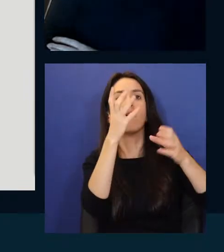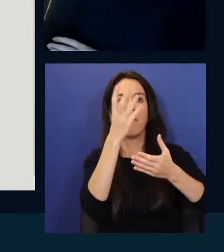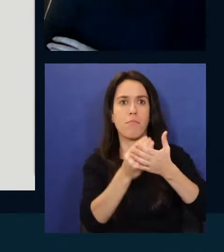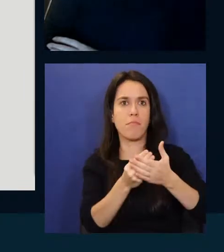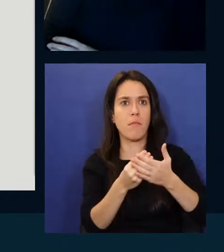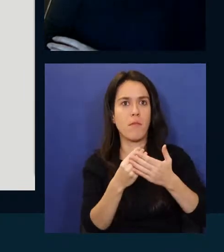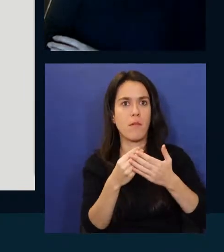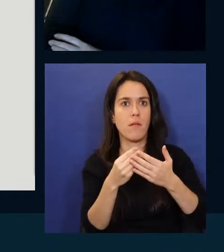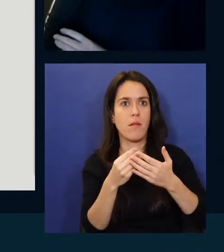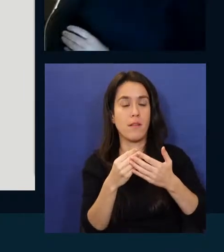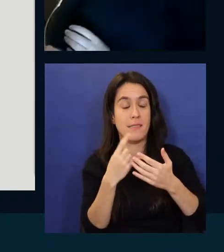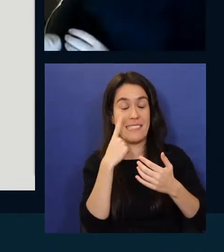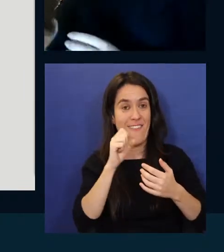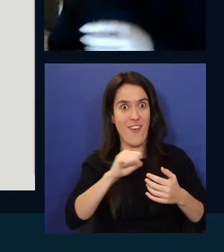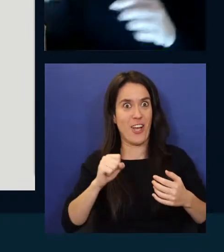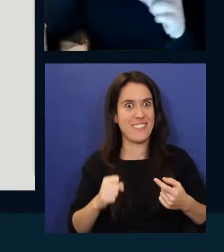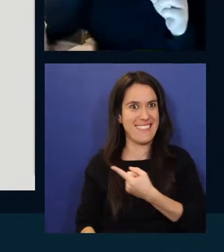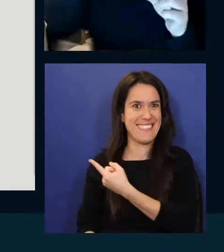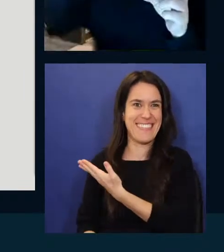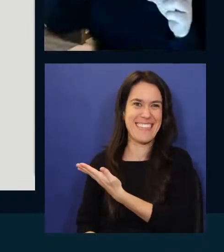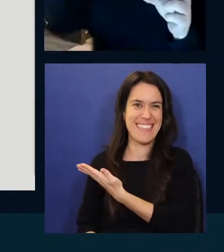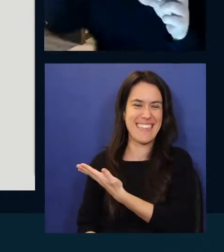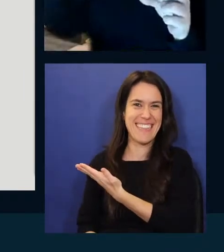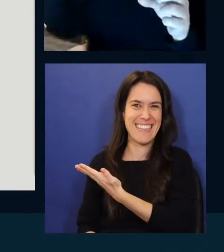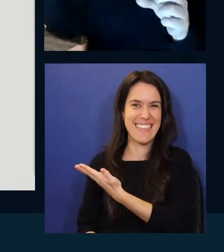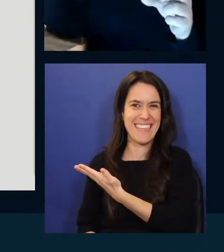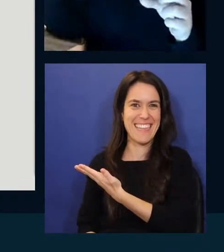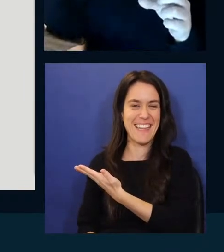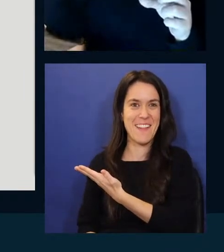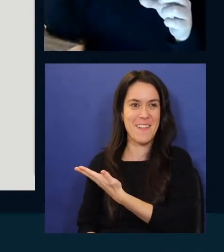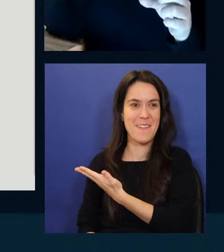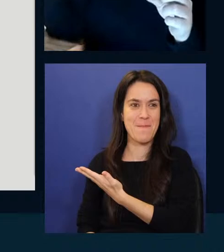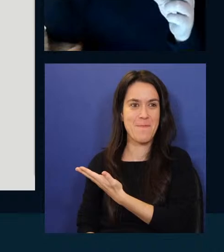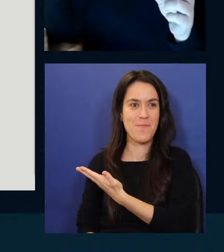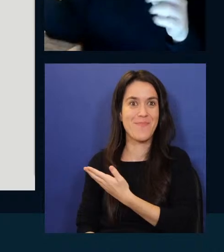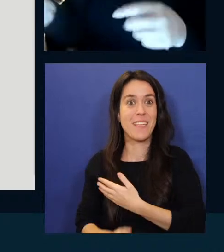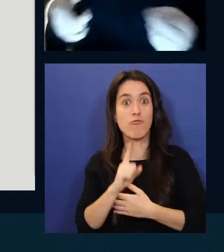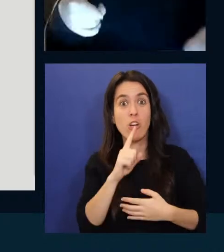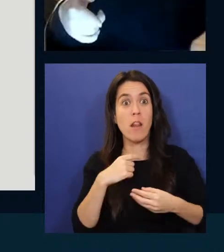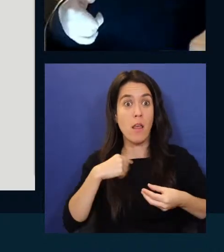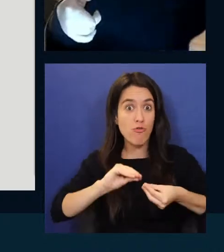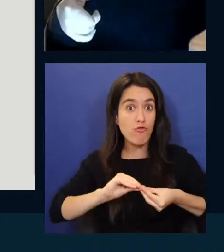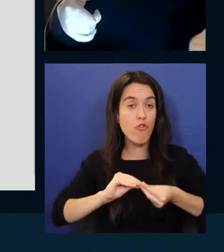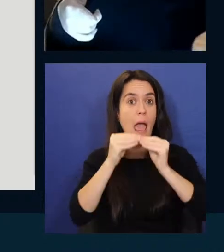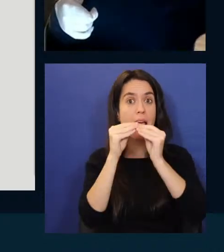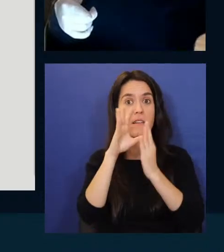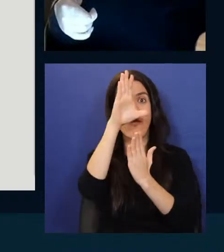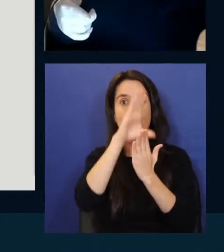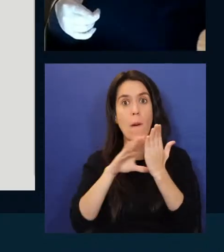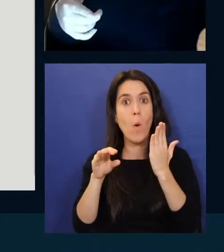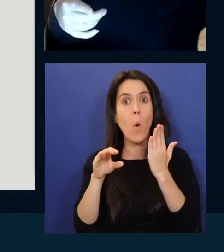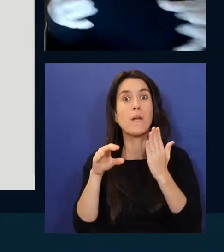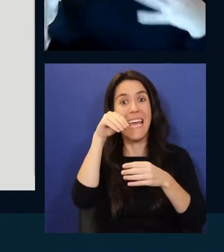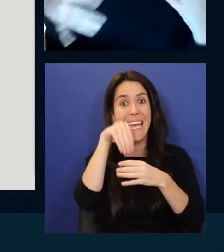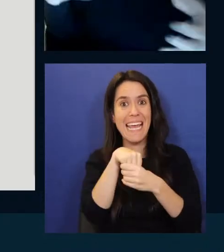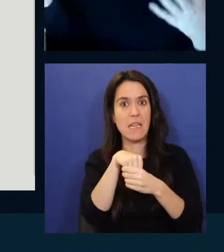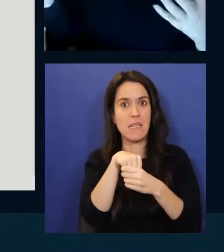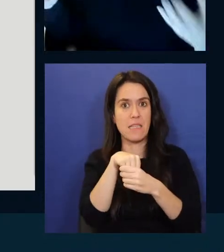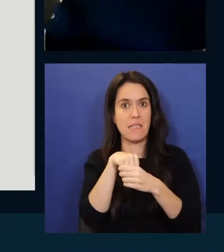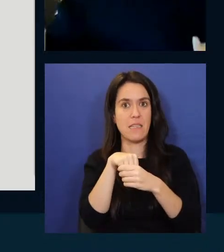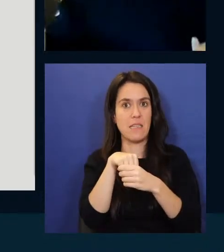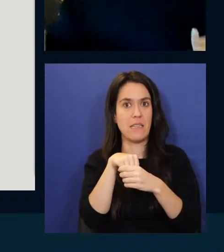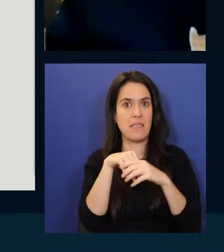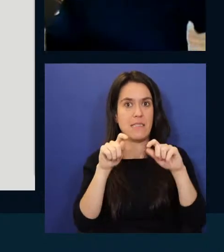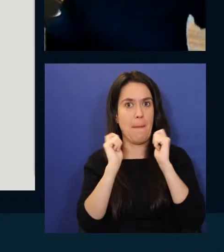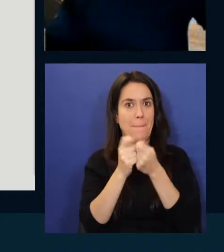really, really quickly, but you can actually create the report from within Teams. And this